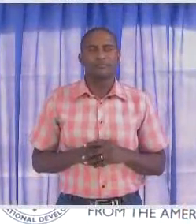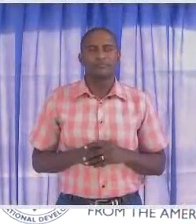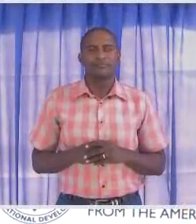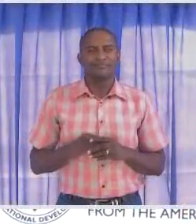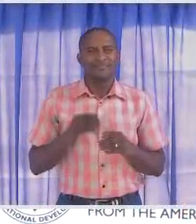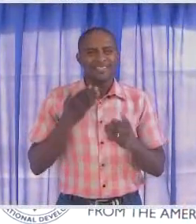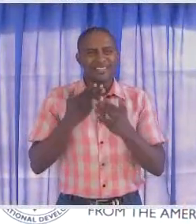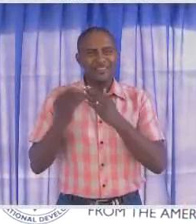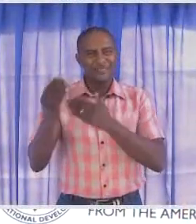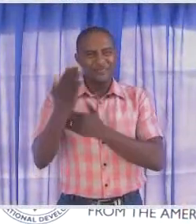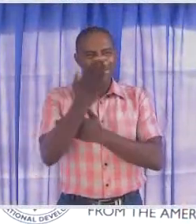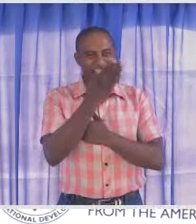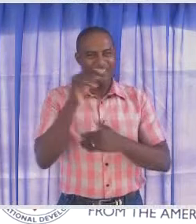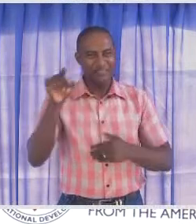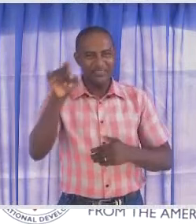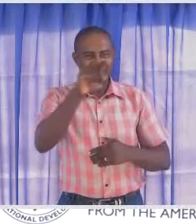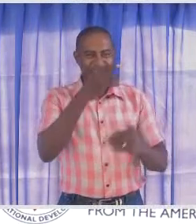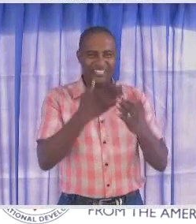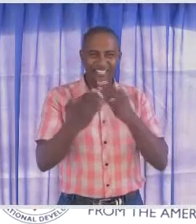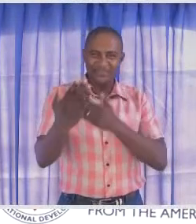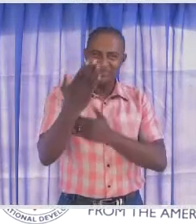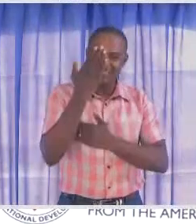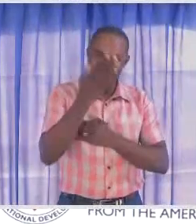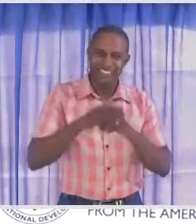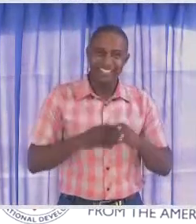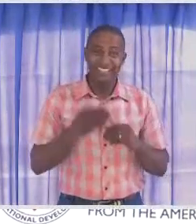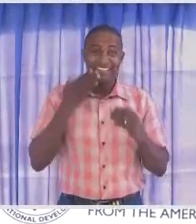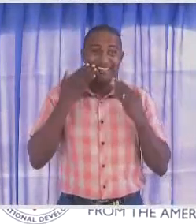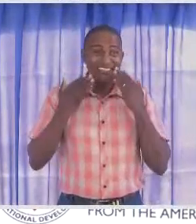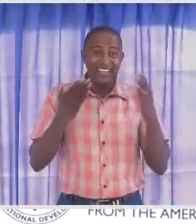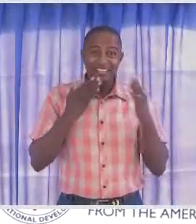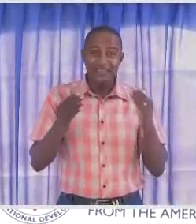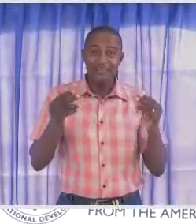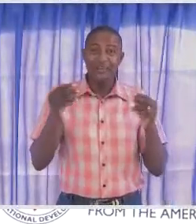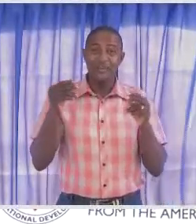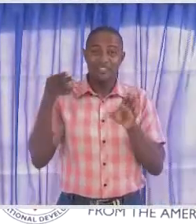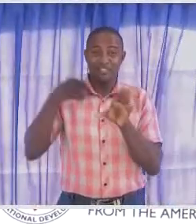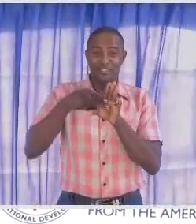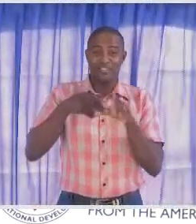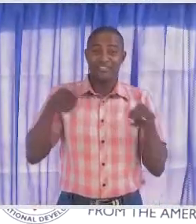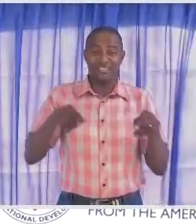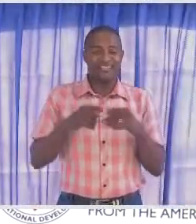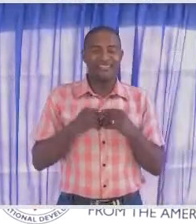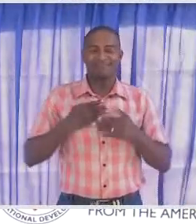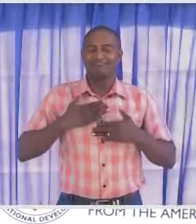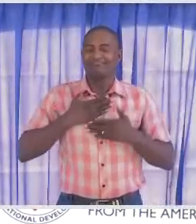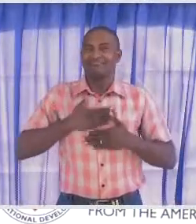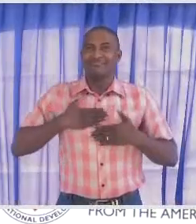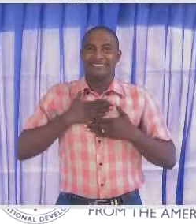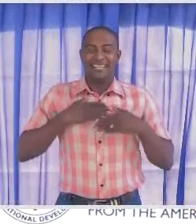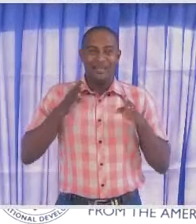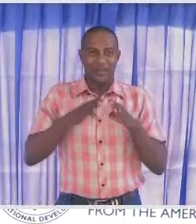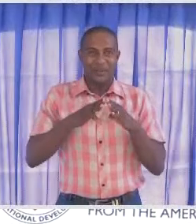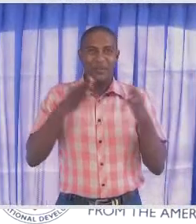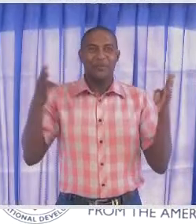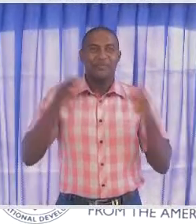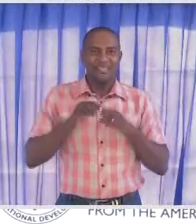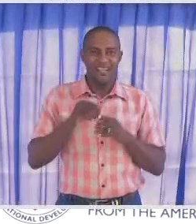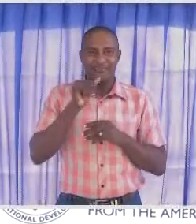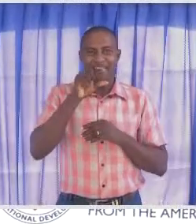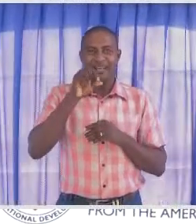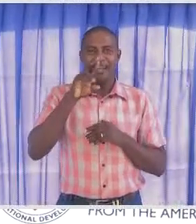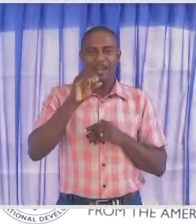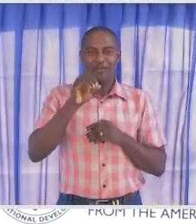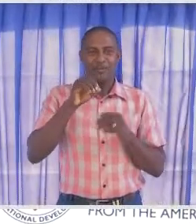Good morning, everyone, and thank you so much for joining us at this exciting opening of the